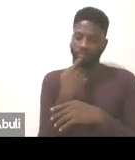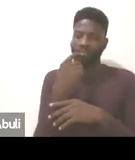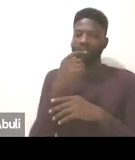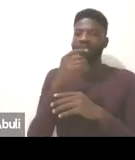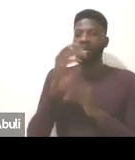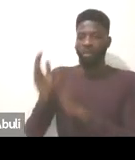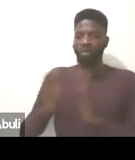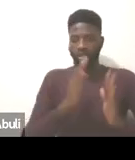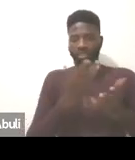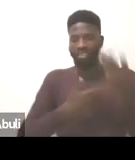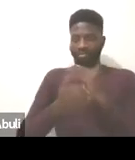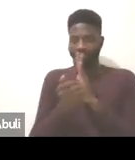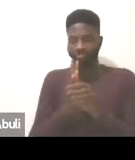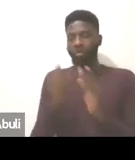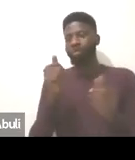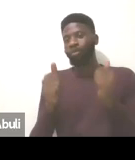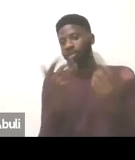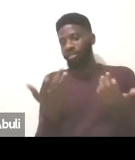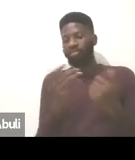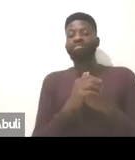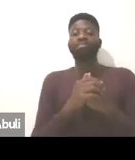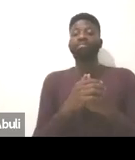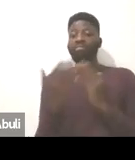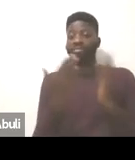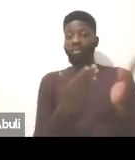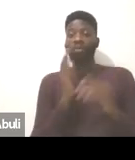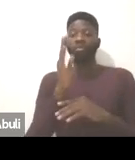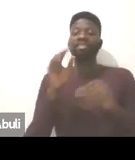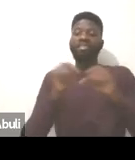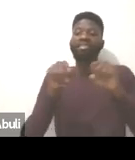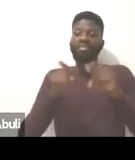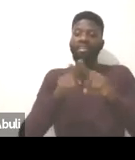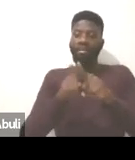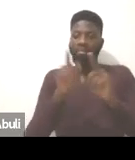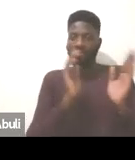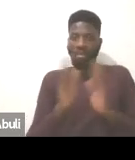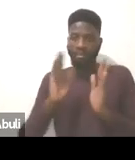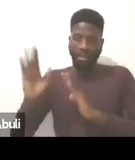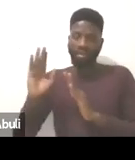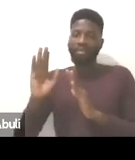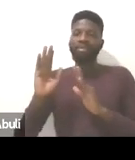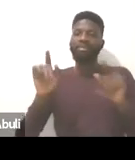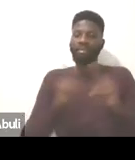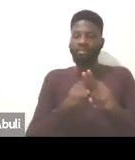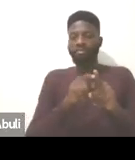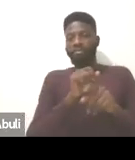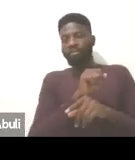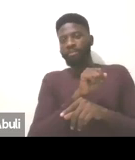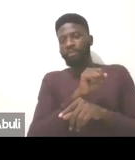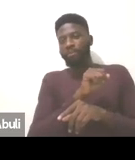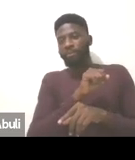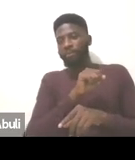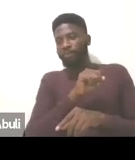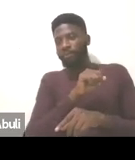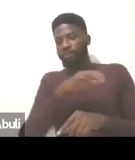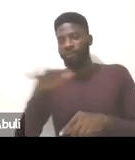interpersonal skills like. Yeah. So this will be structured or they will be consistent throughout to the rest of the